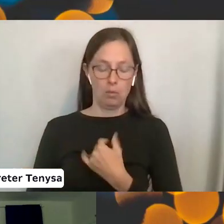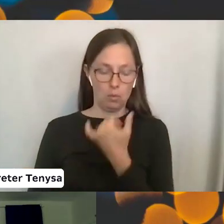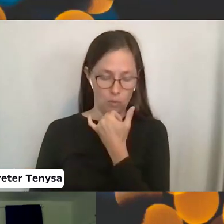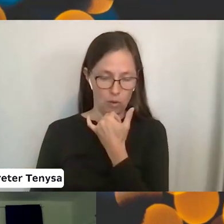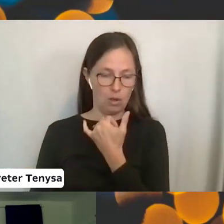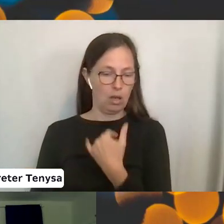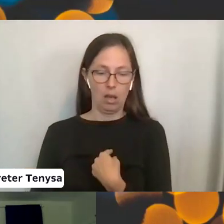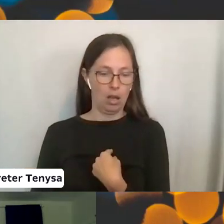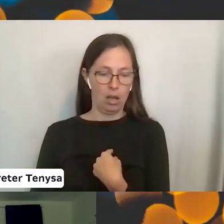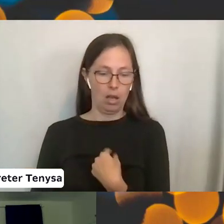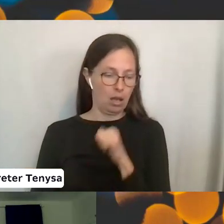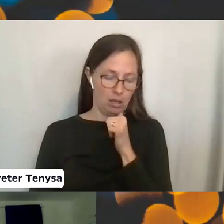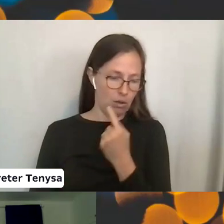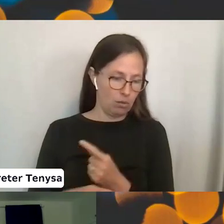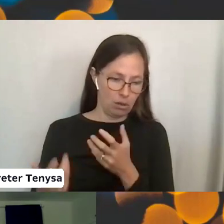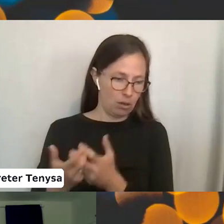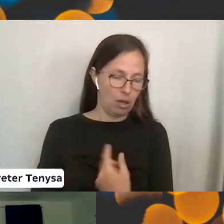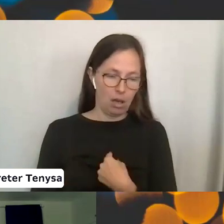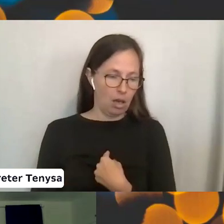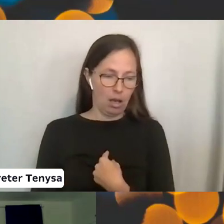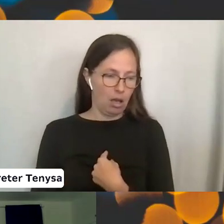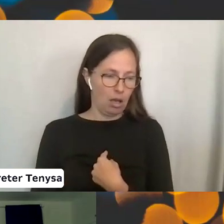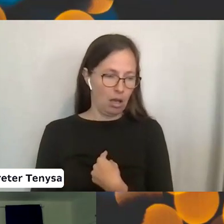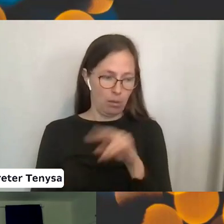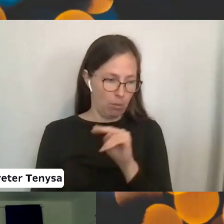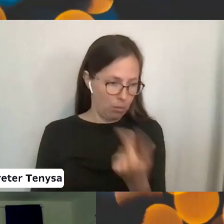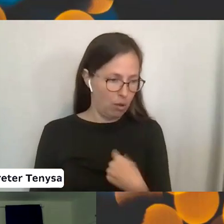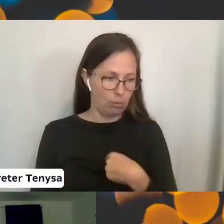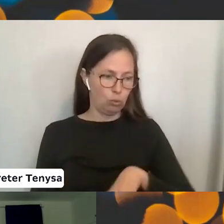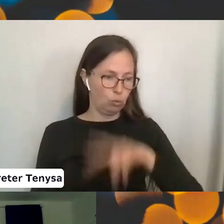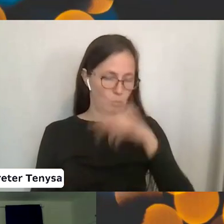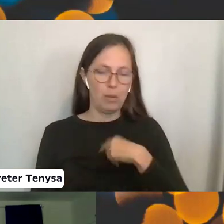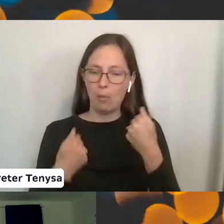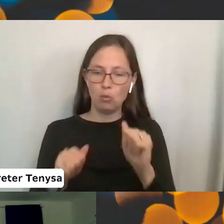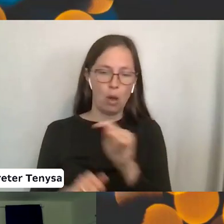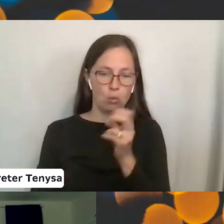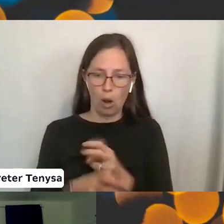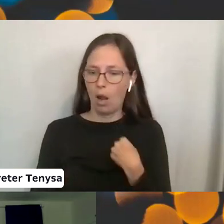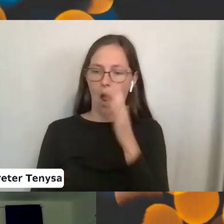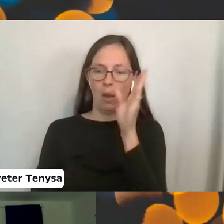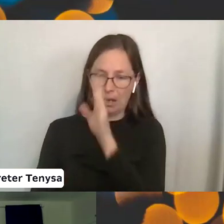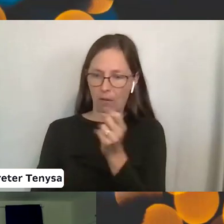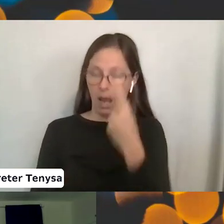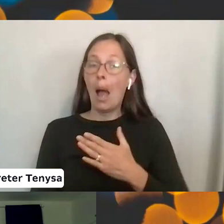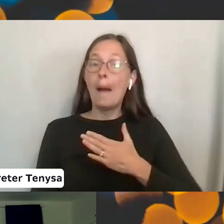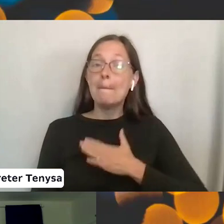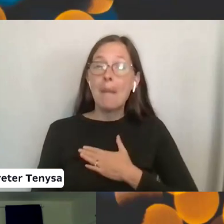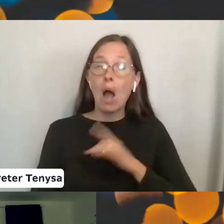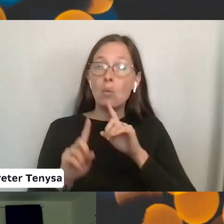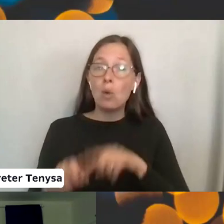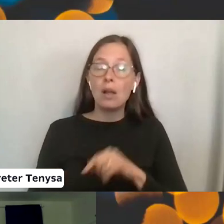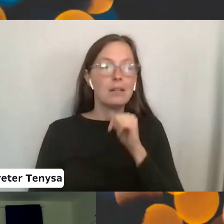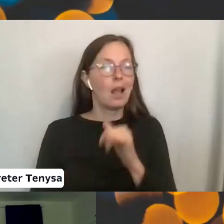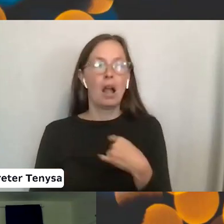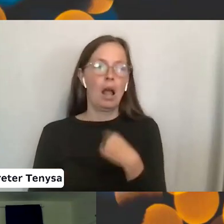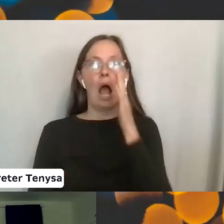fit, I'm stupid, I'm trying too hard, I'll never get it. my reaction wasn't, I'll never recover